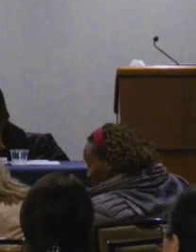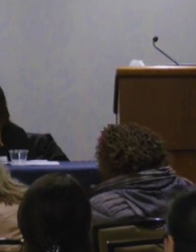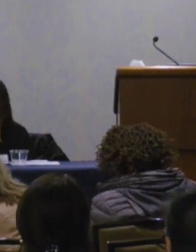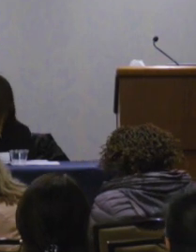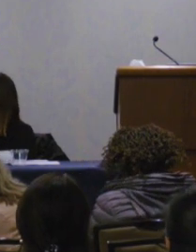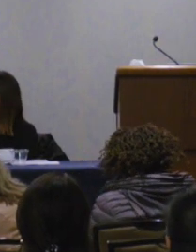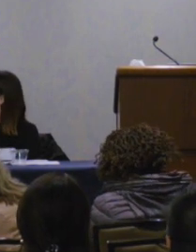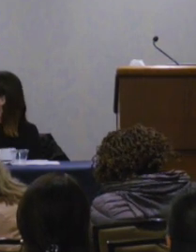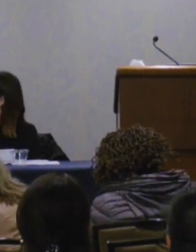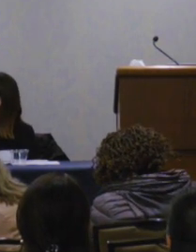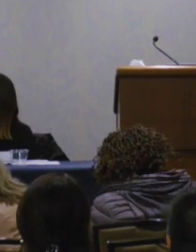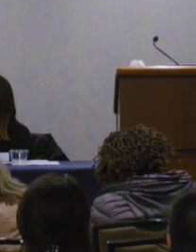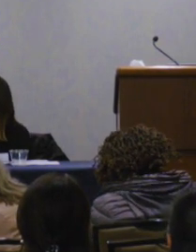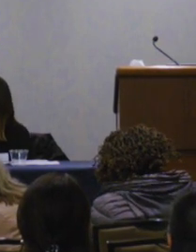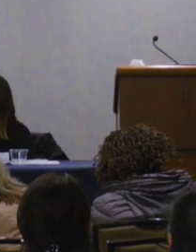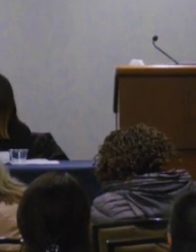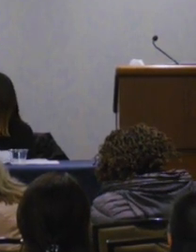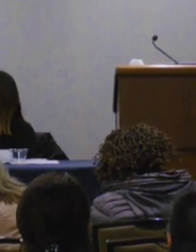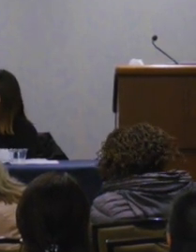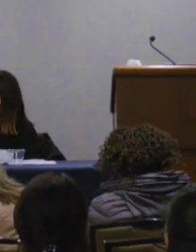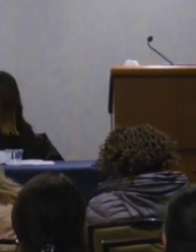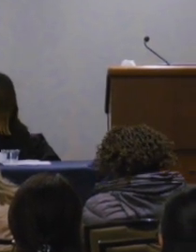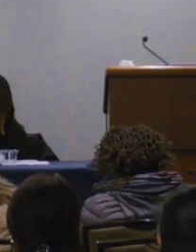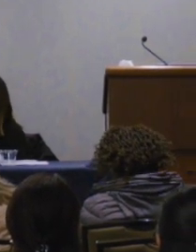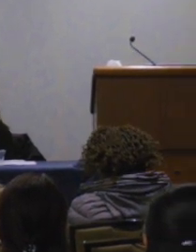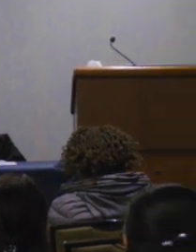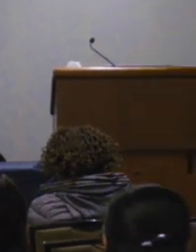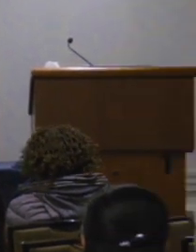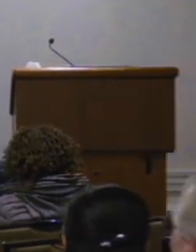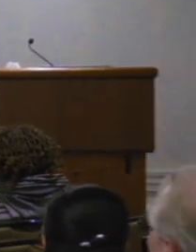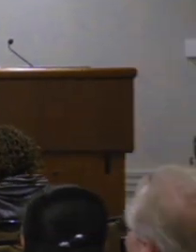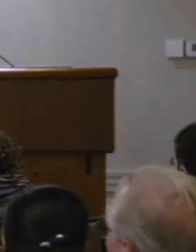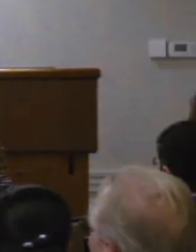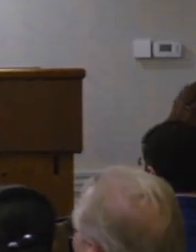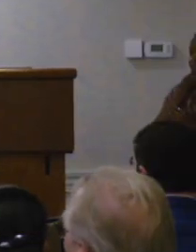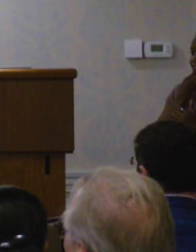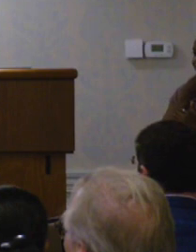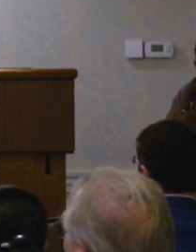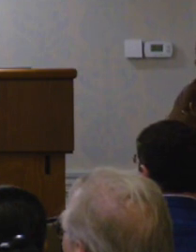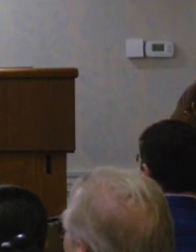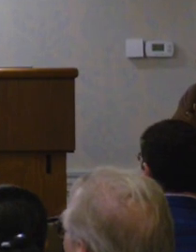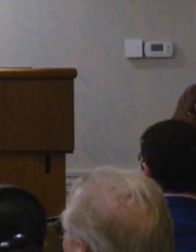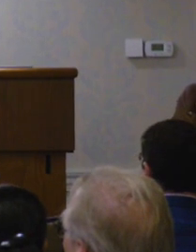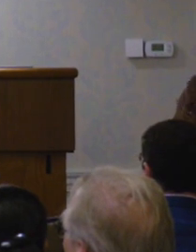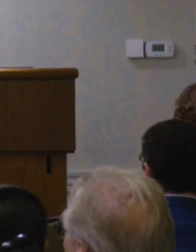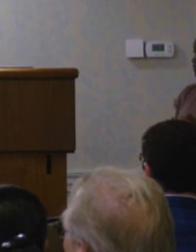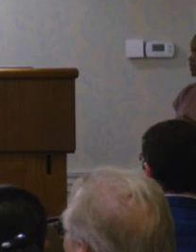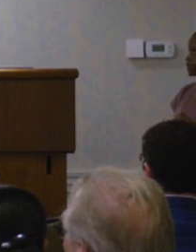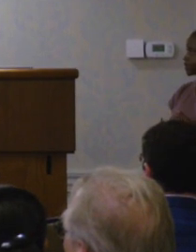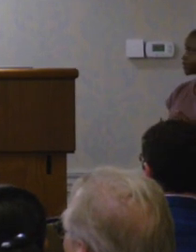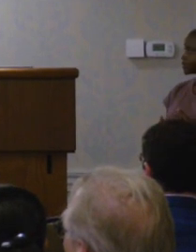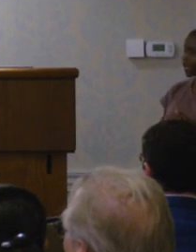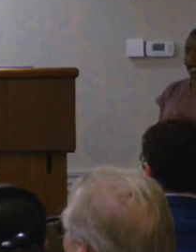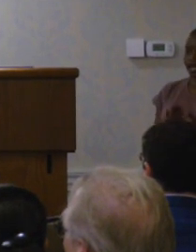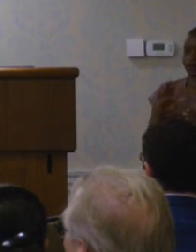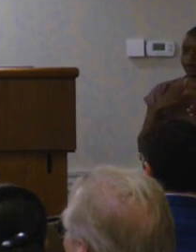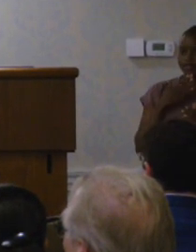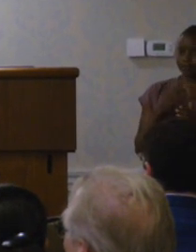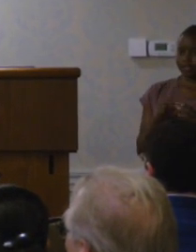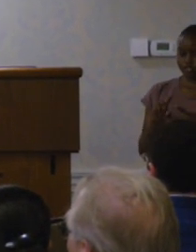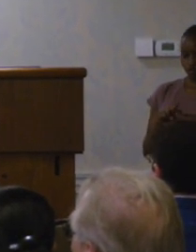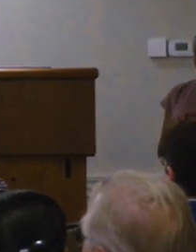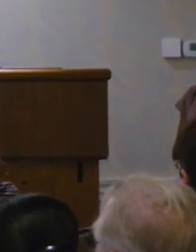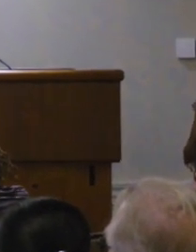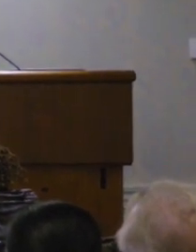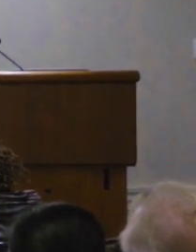So I think maybe Jef and Lan can start perhaps discussing the question around cost-benefit analysis,